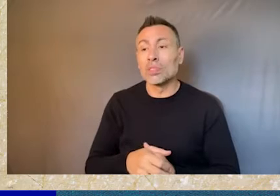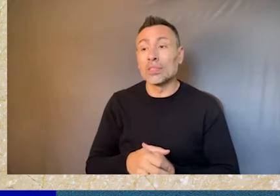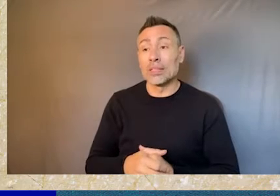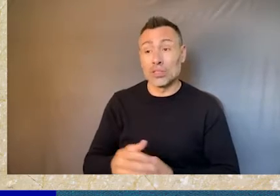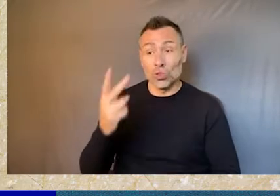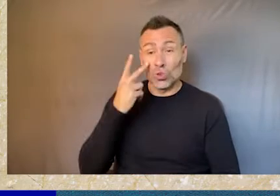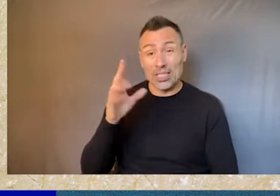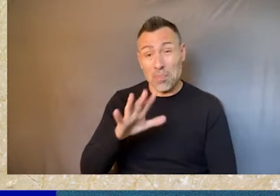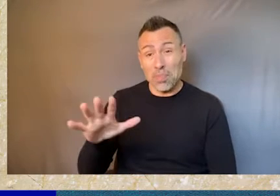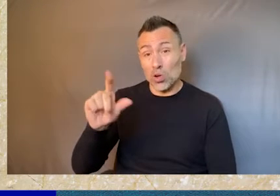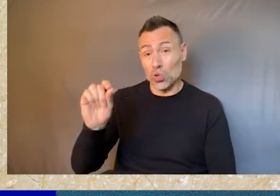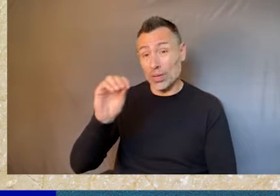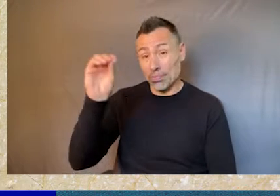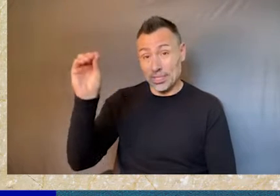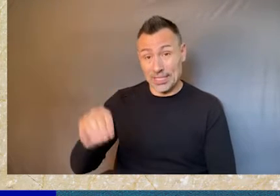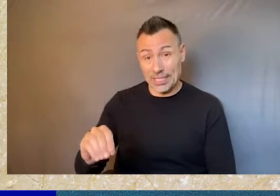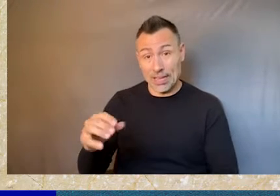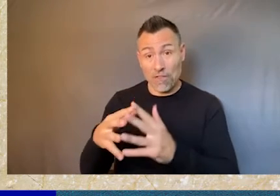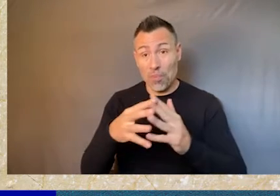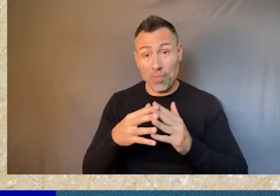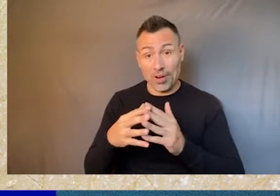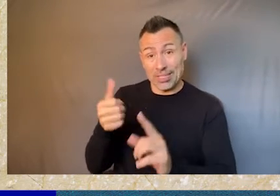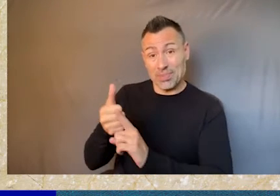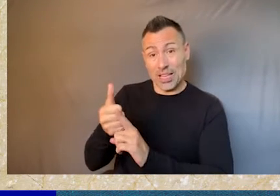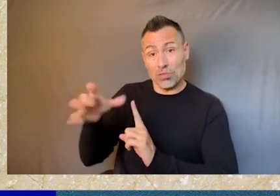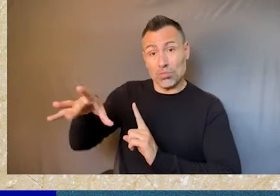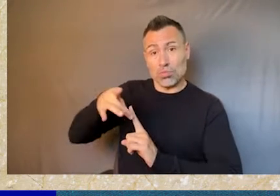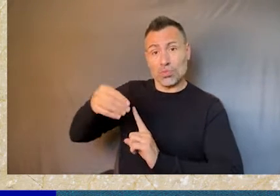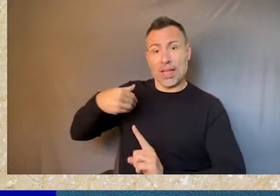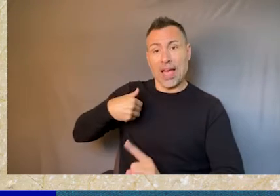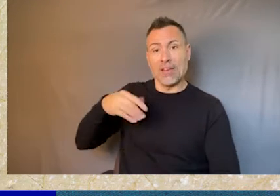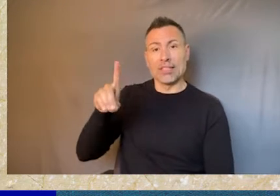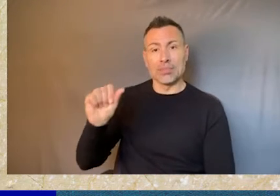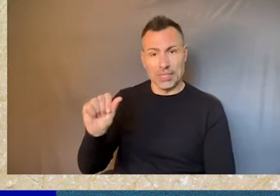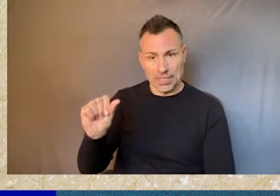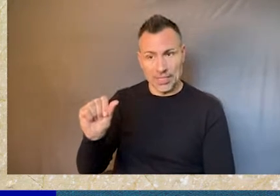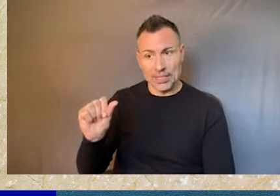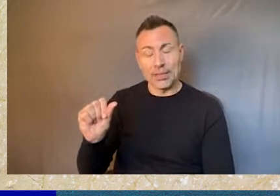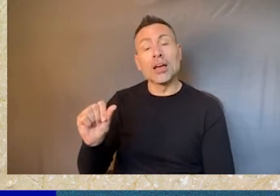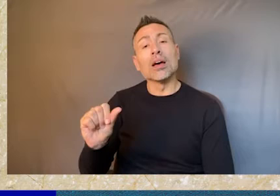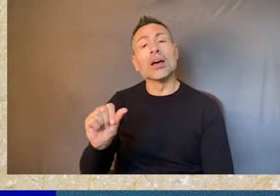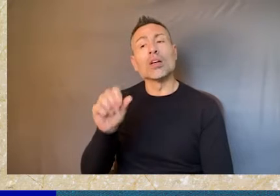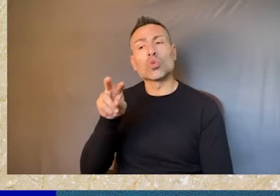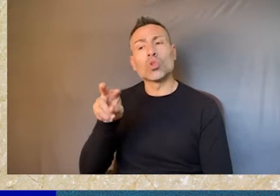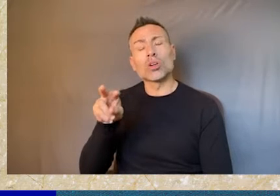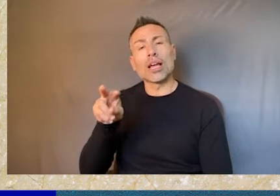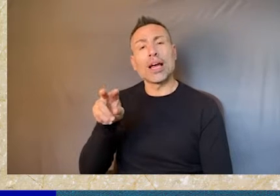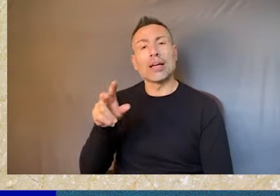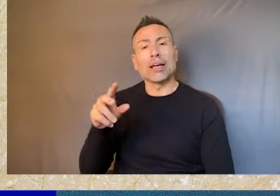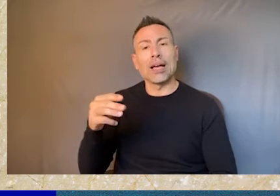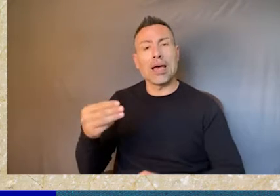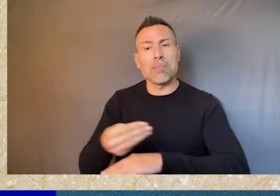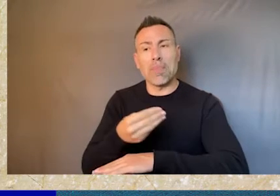about 20% of Americans have a disability. And as we hone in on Miami-Dade County, the percentages of people